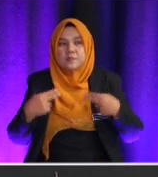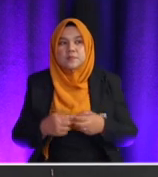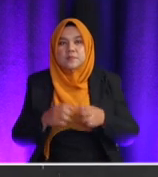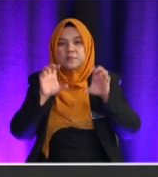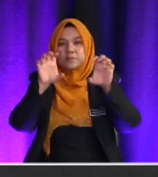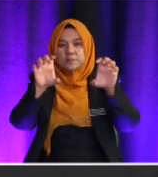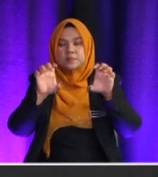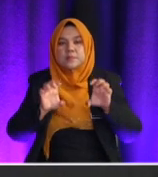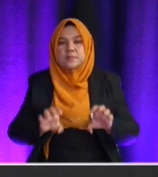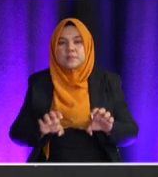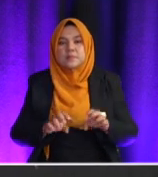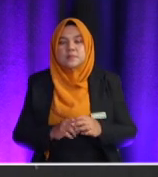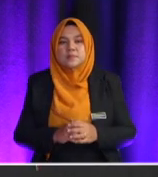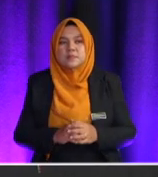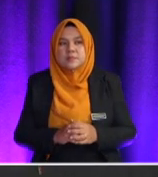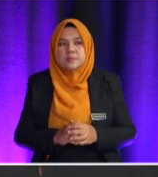Exercise.